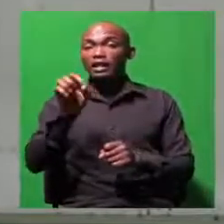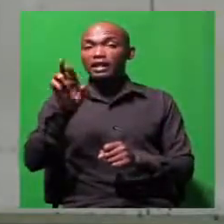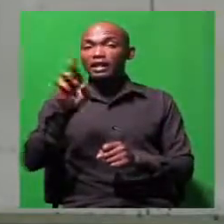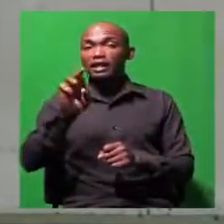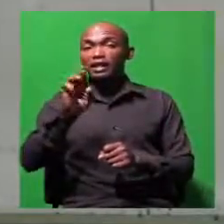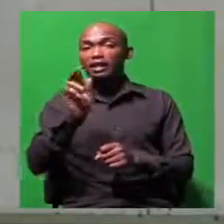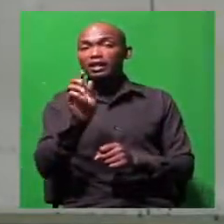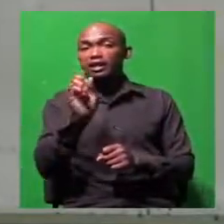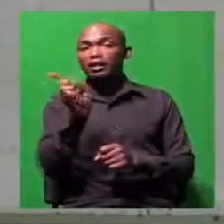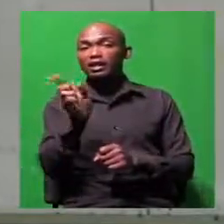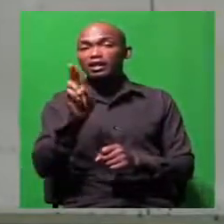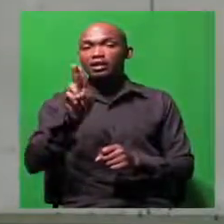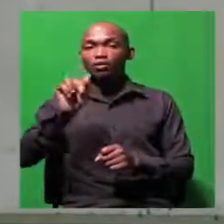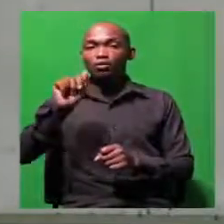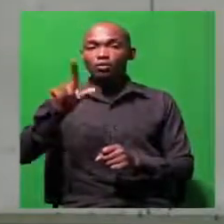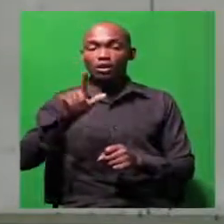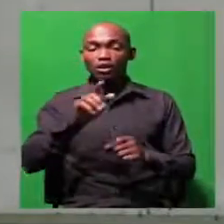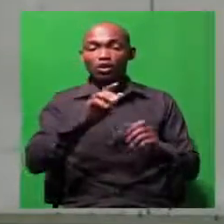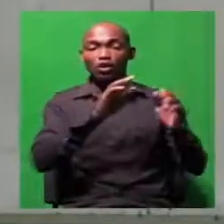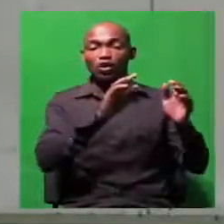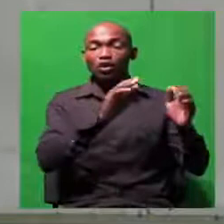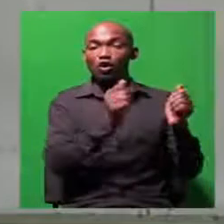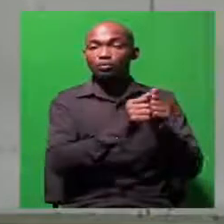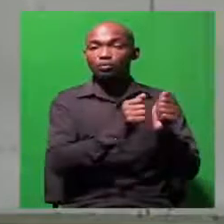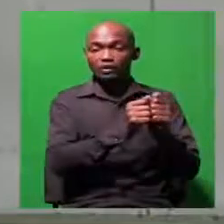is called